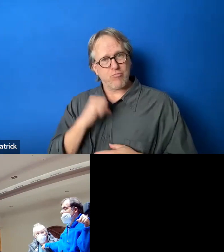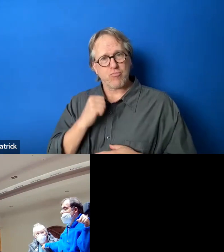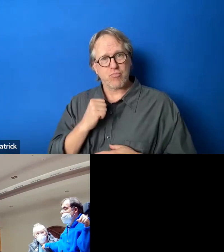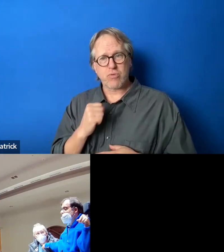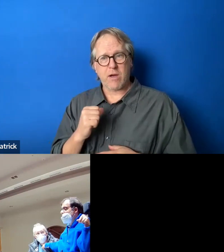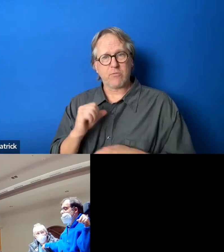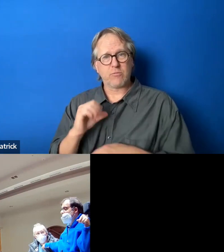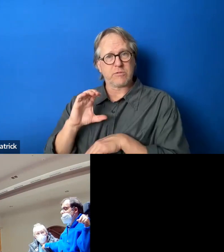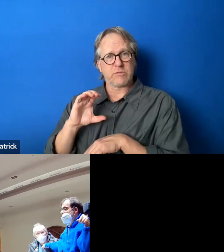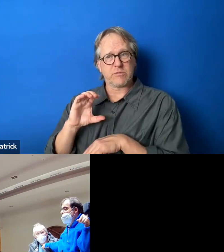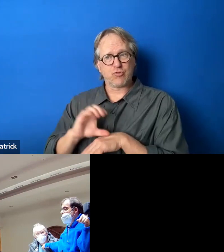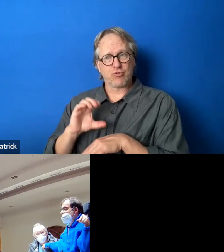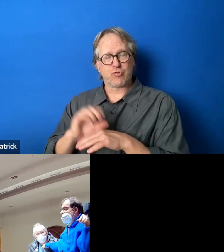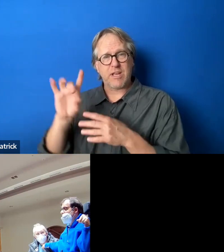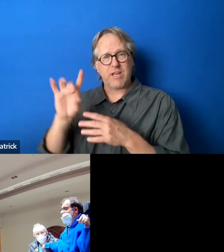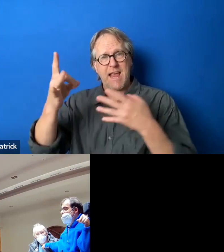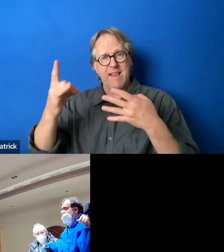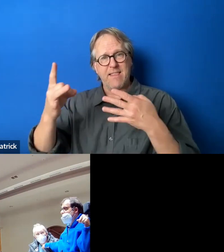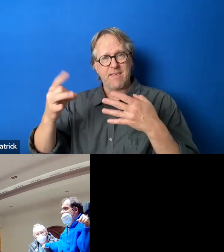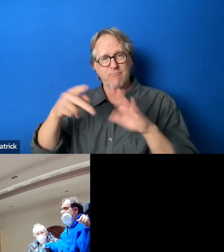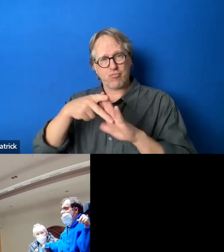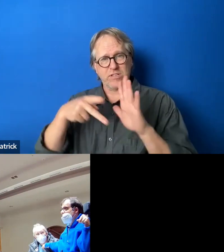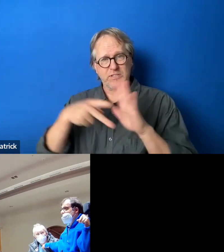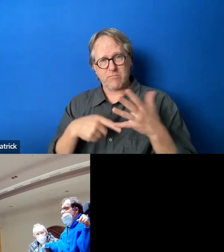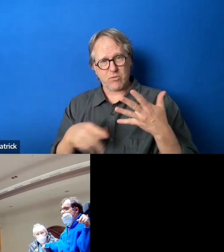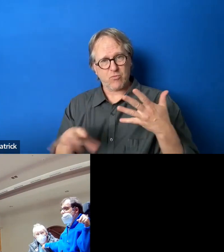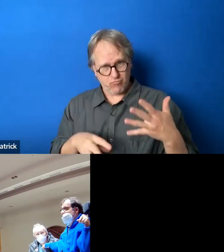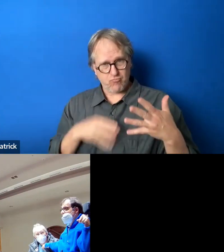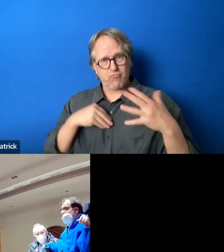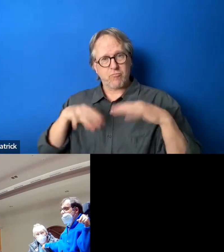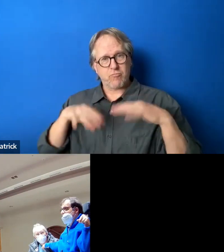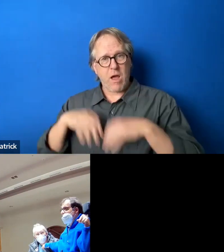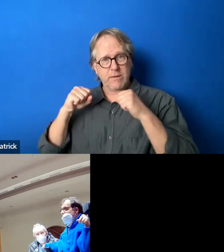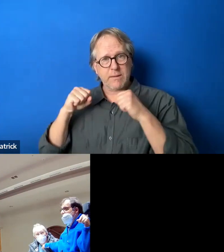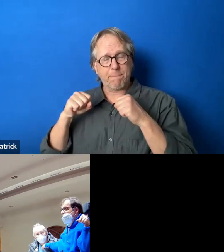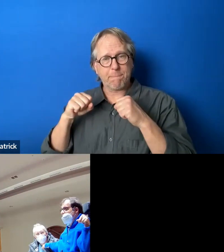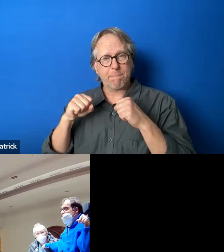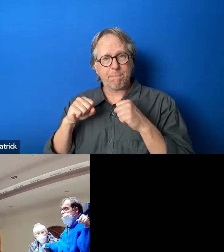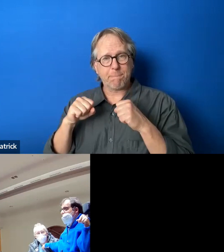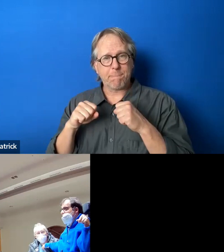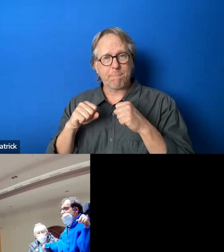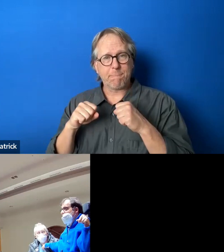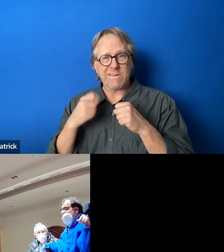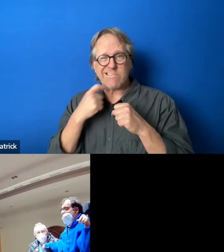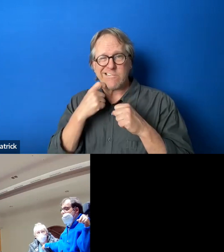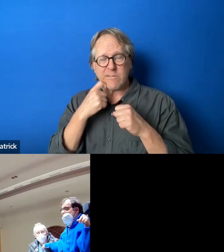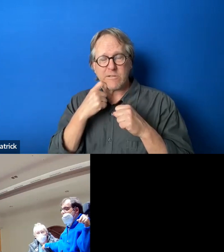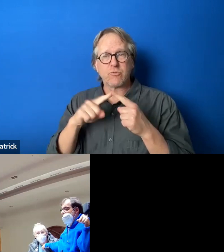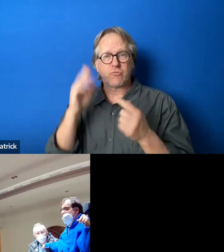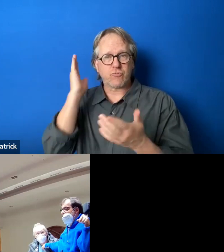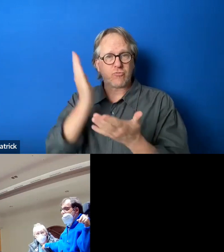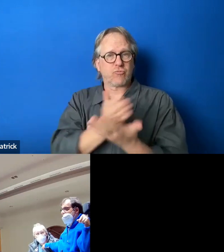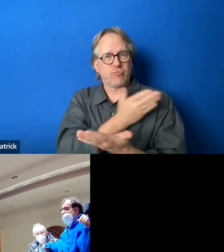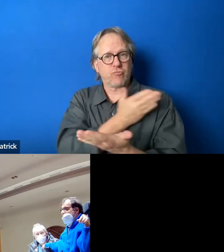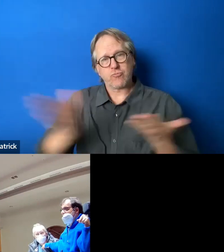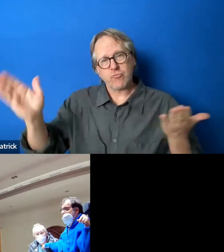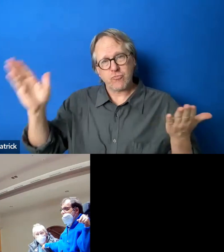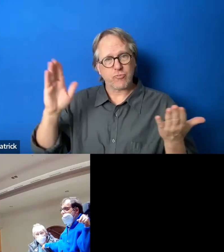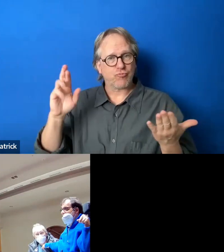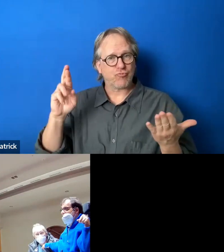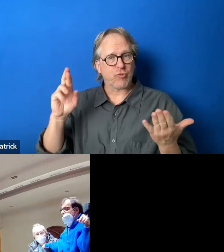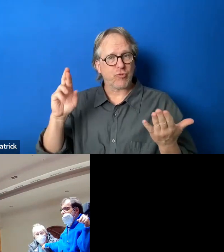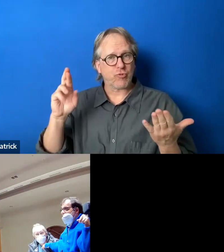adopted the eighth principle. To dismantle racism. To dismantle racism? And,